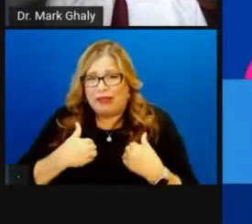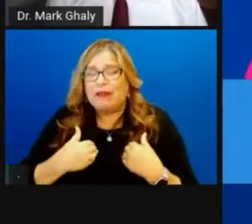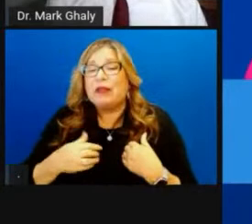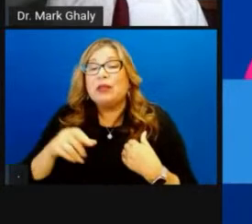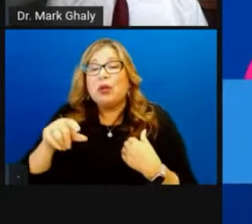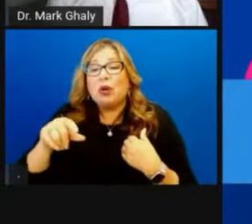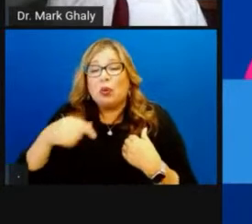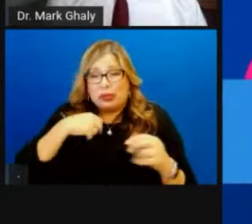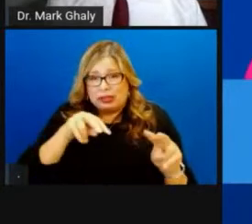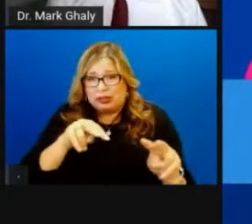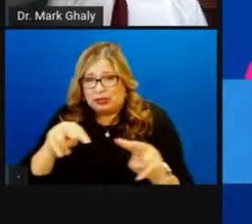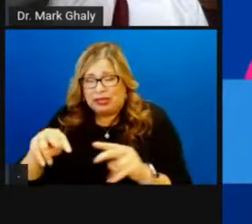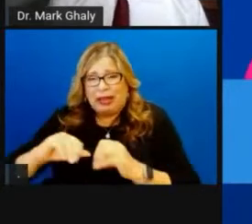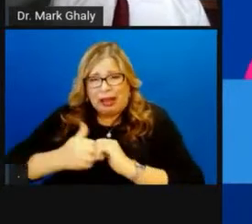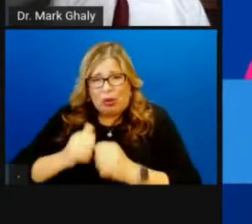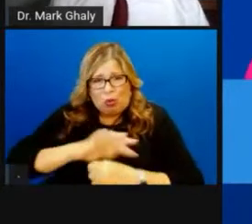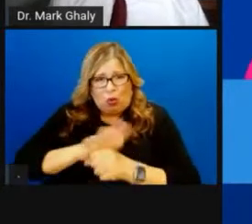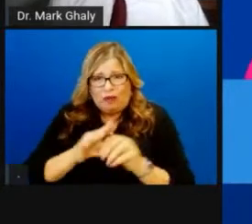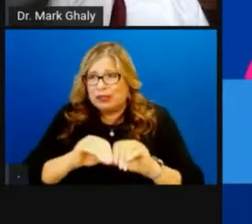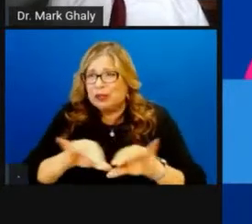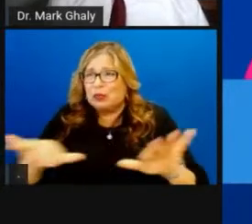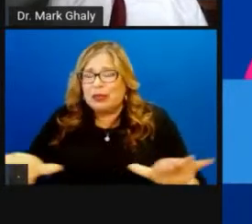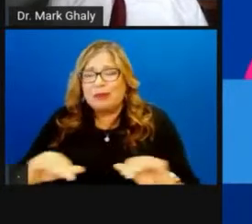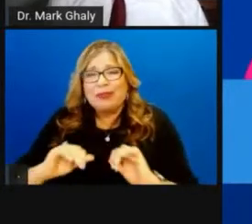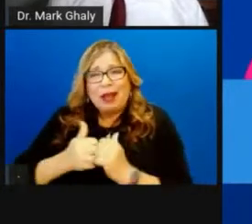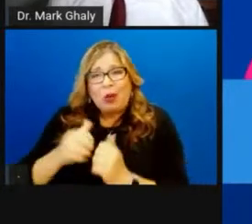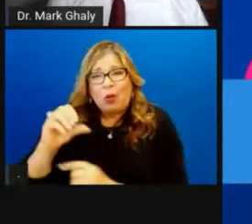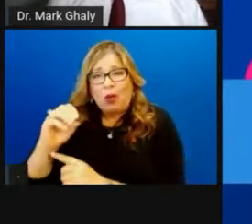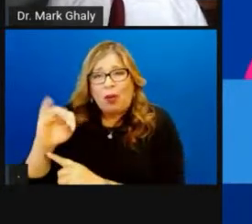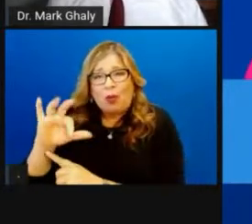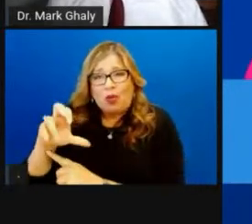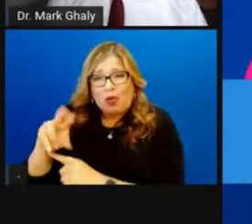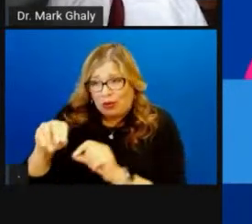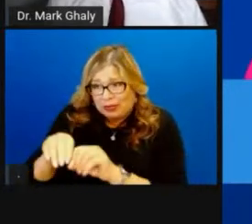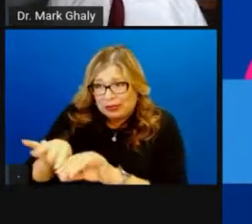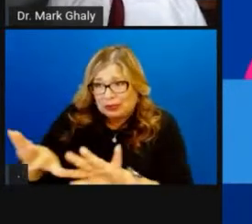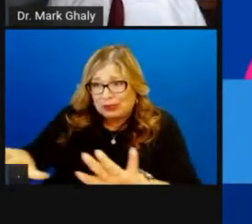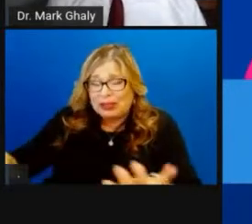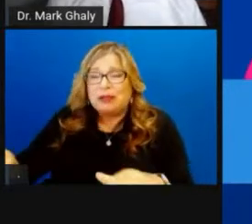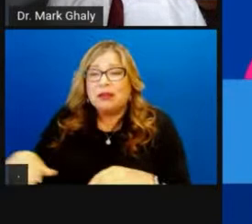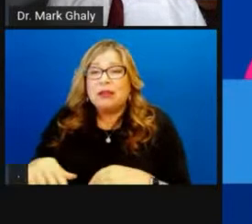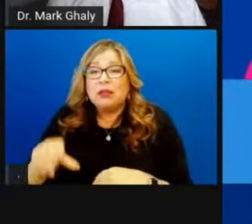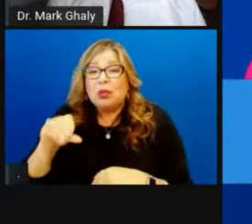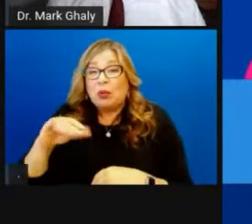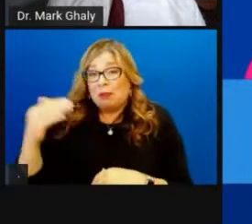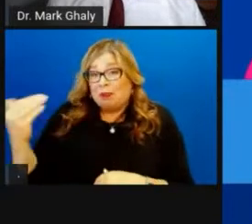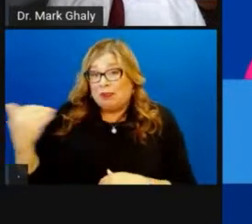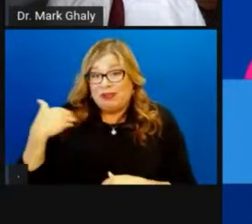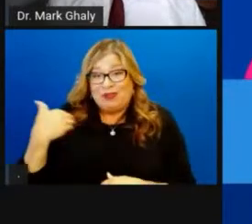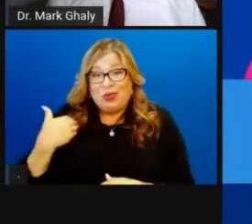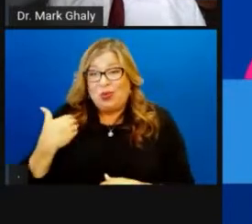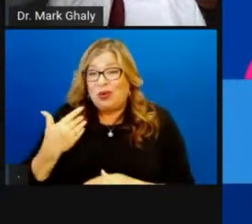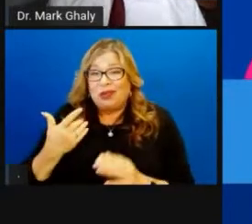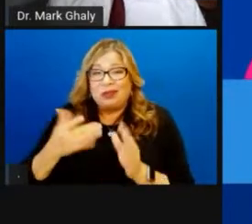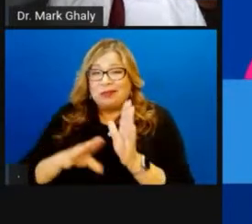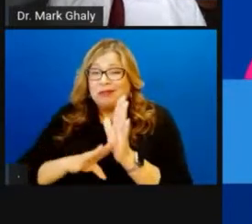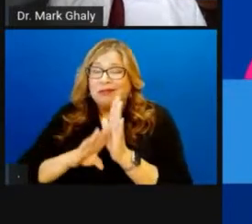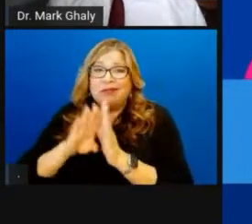how Omicron is moving in our communities through testing. And that test positivity climbed well above 20 a month